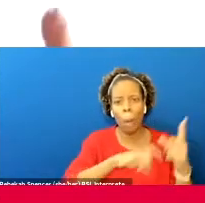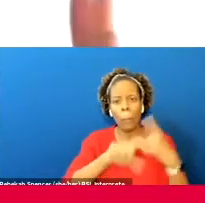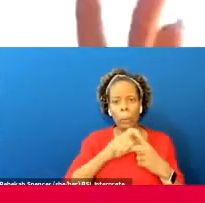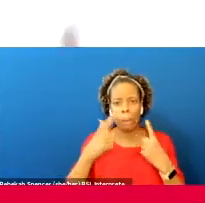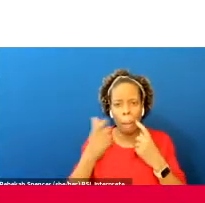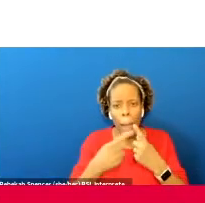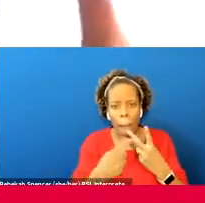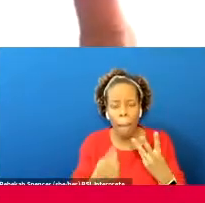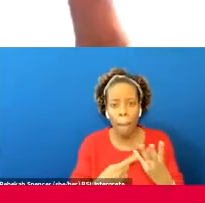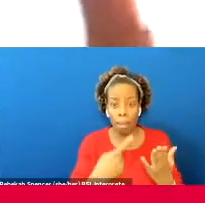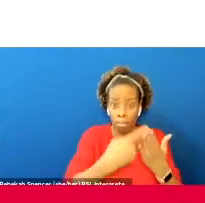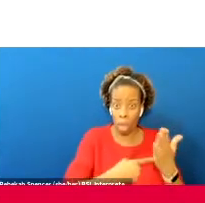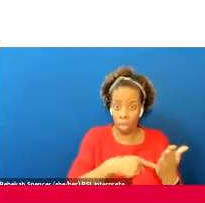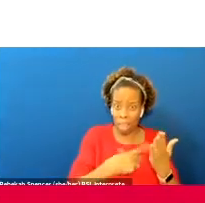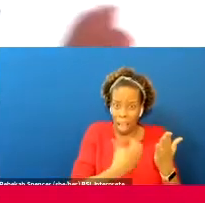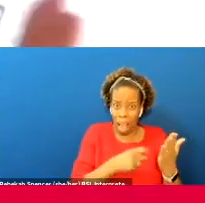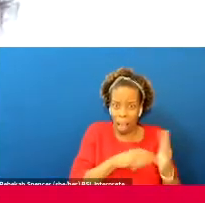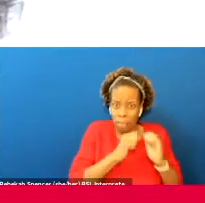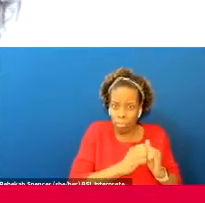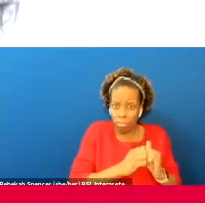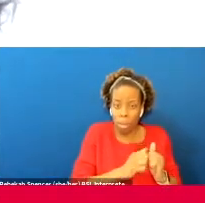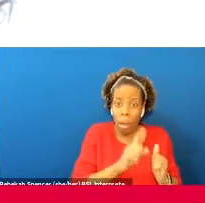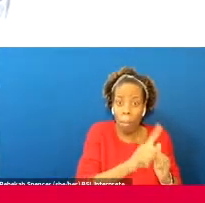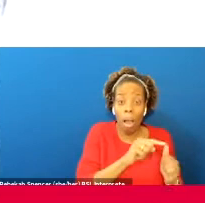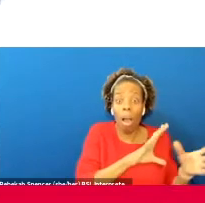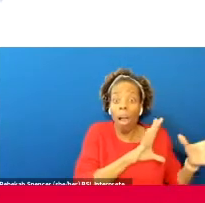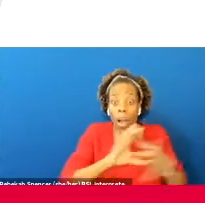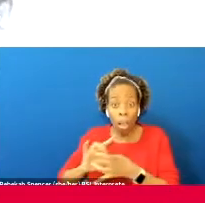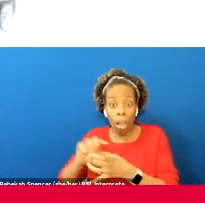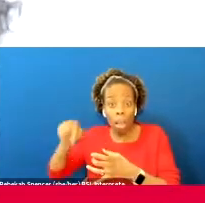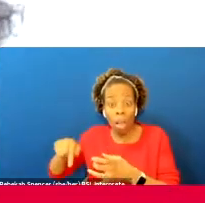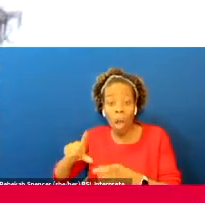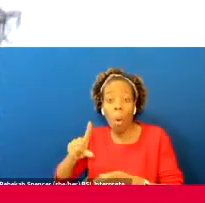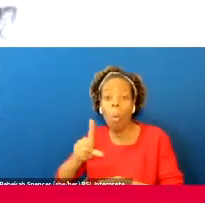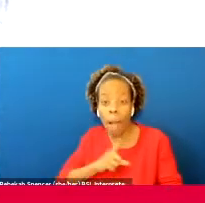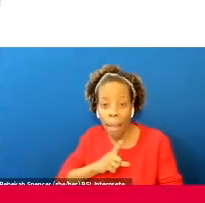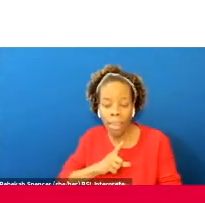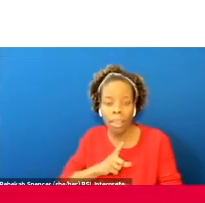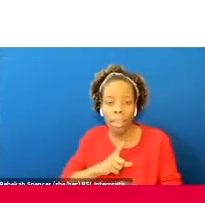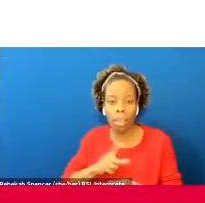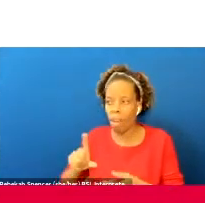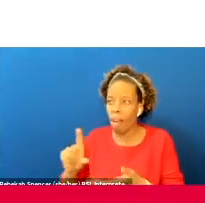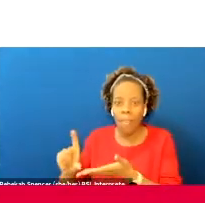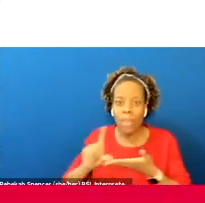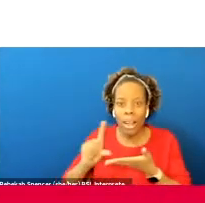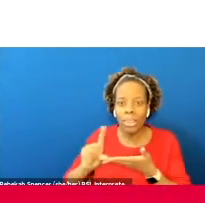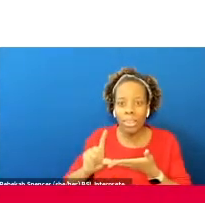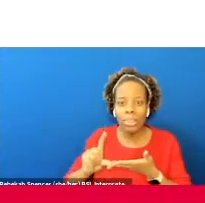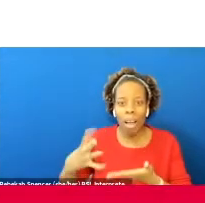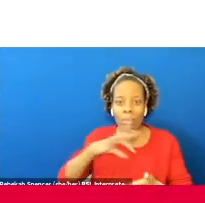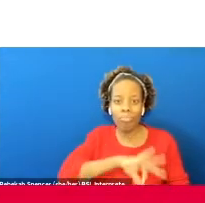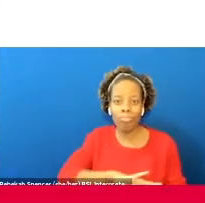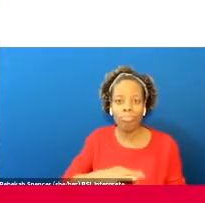yada. But it's a relationship that's needed because it's such a great way of getting funds, right? Like, pretty